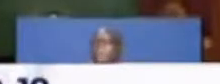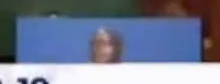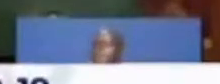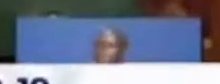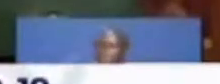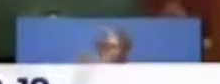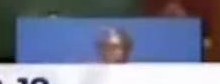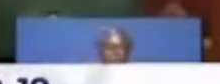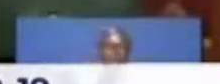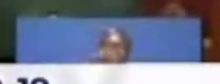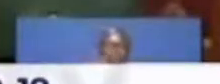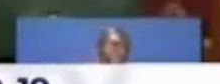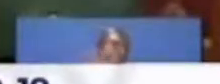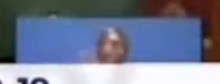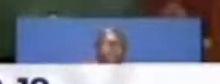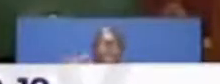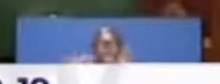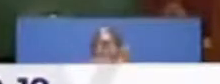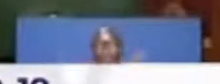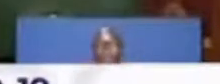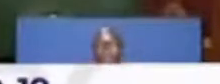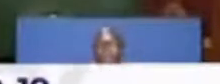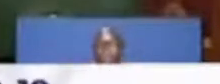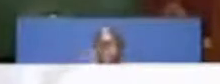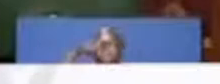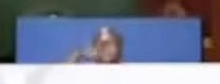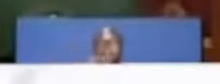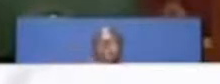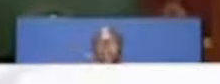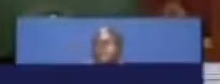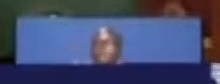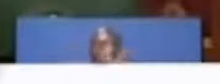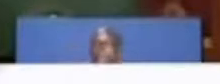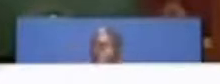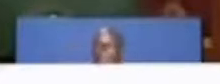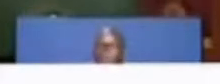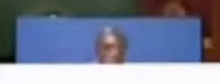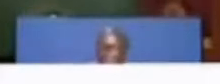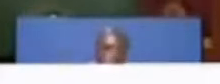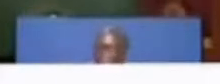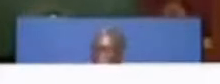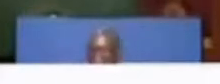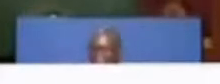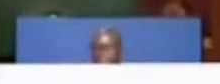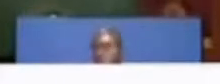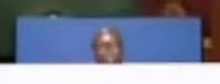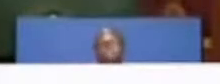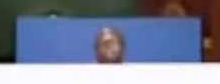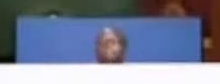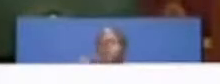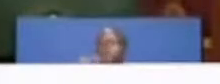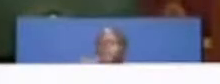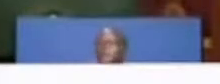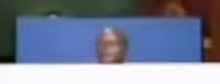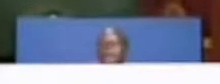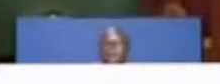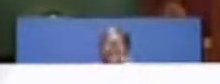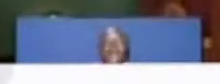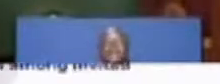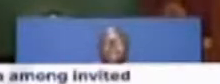menace. At the height of the COVID pandemic in 2020, this industry registered a negative growth